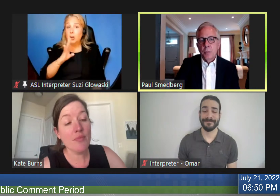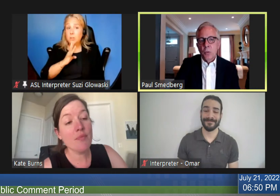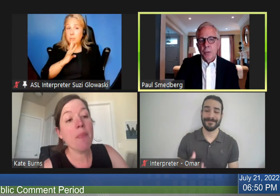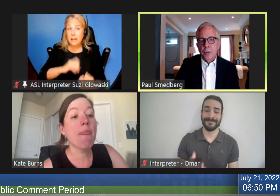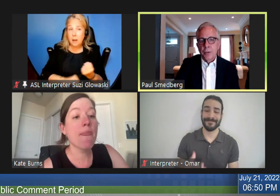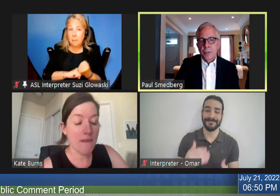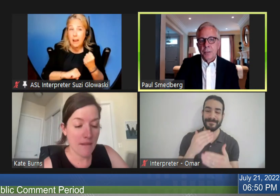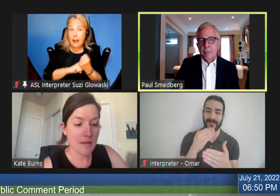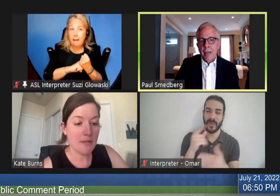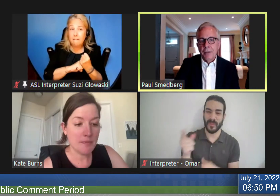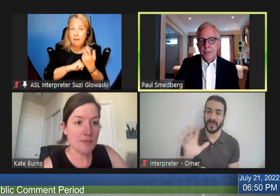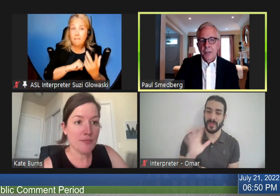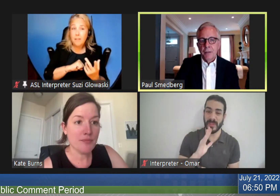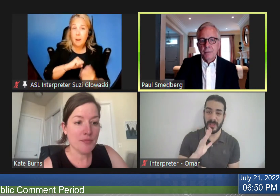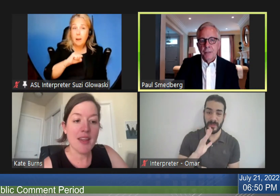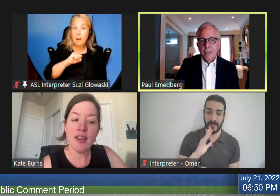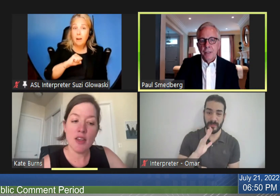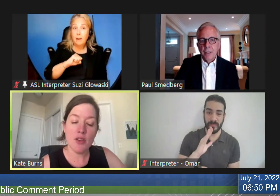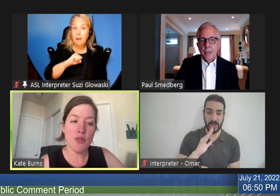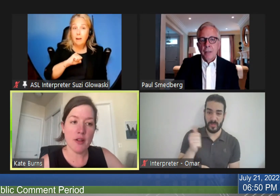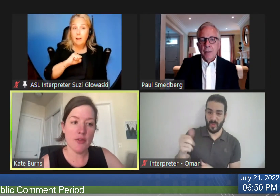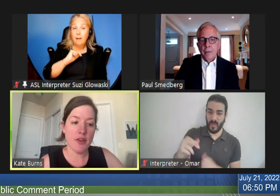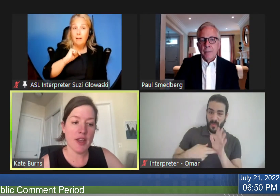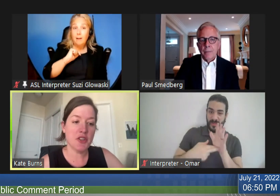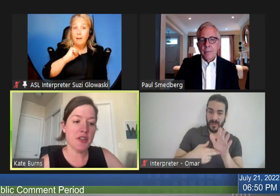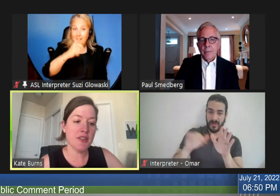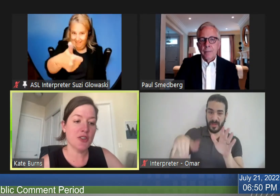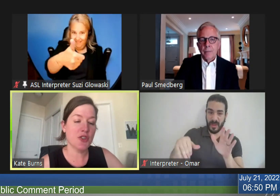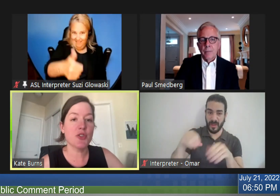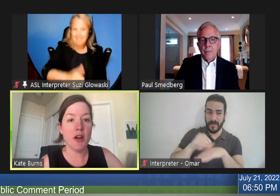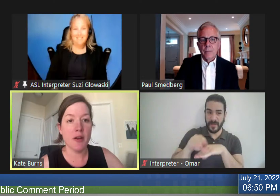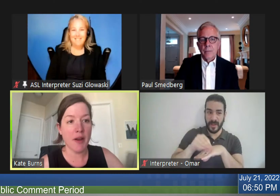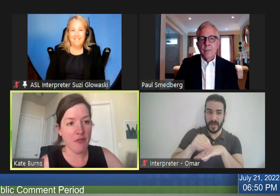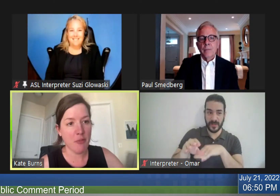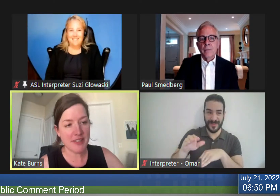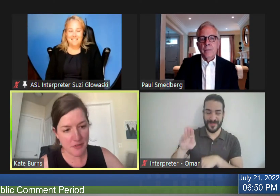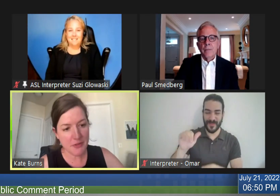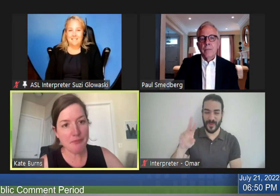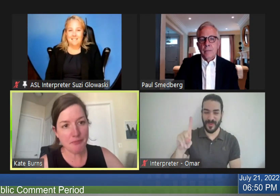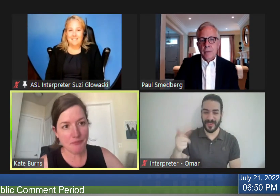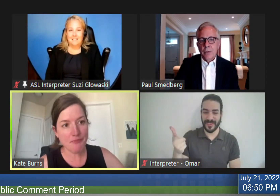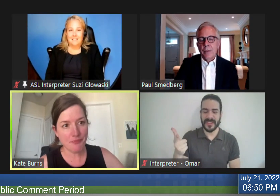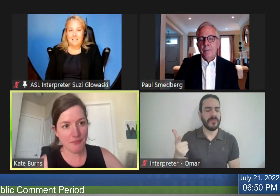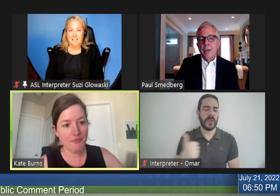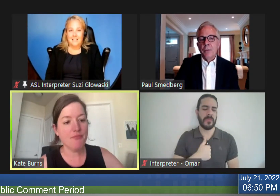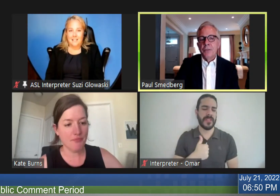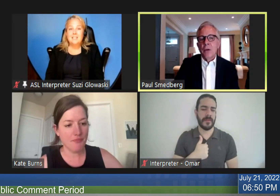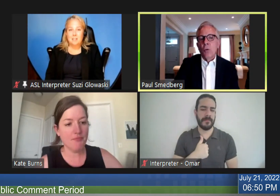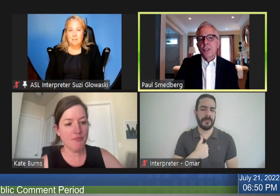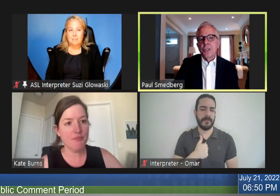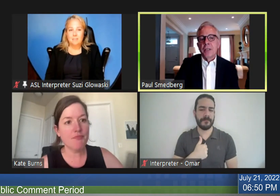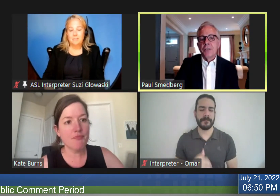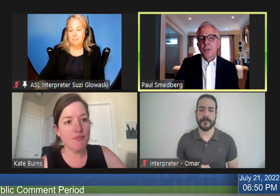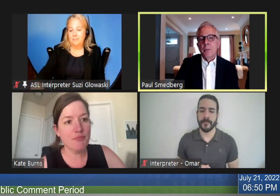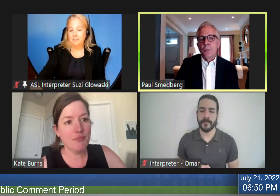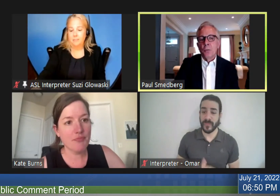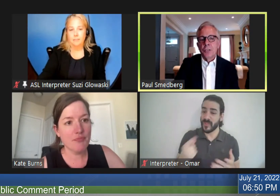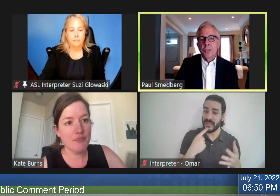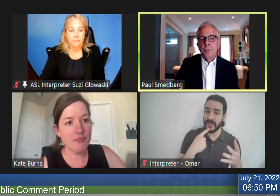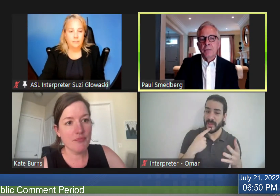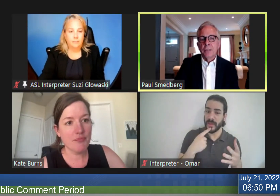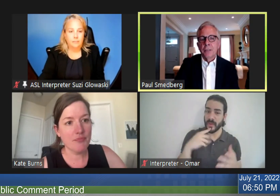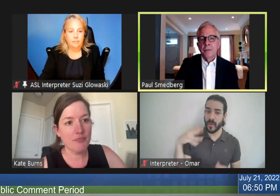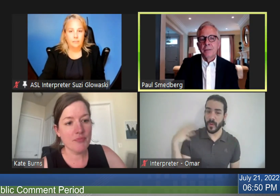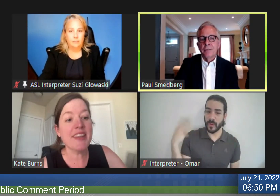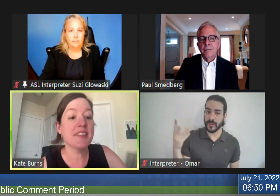advisory board or just on behalf of yourself? Thank you for that clarification. It is just on behalf of myself. Okay. And when you say Washington, I assume you mean